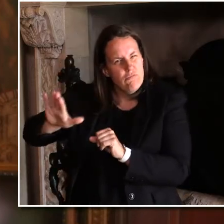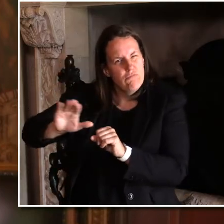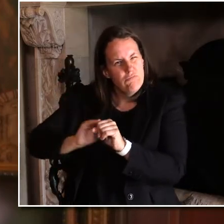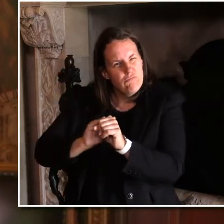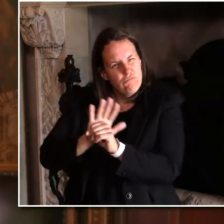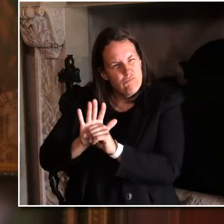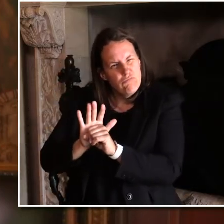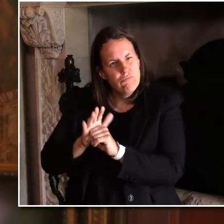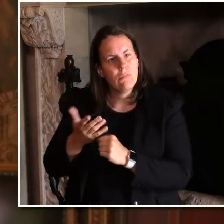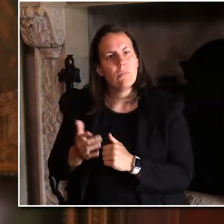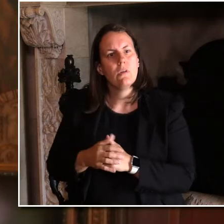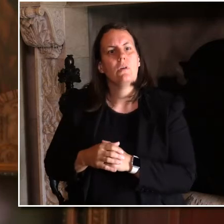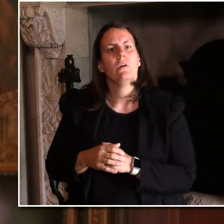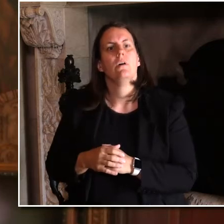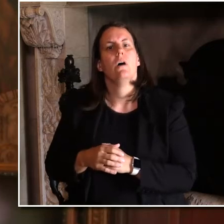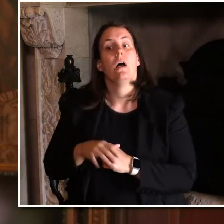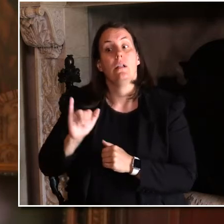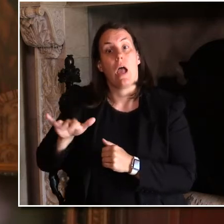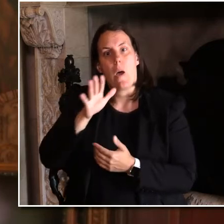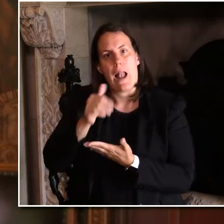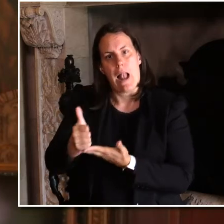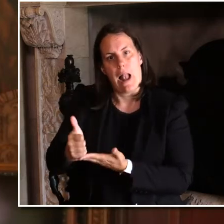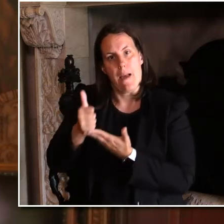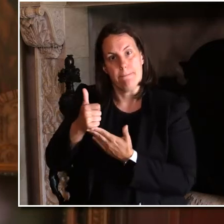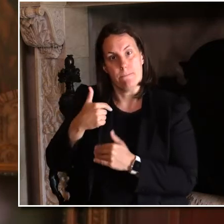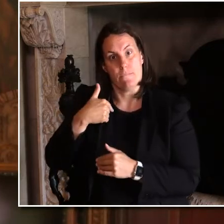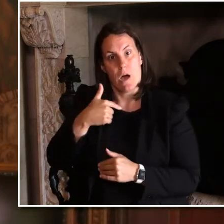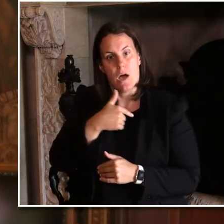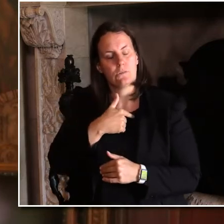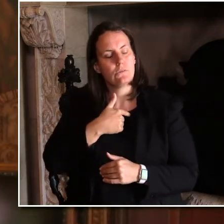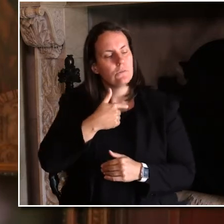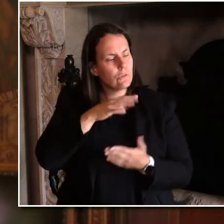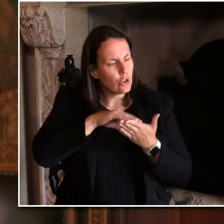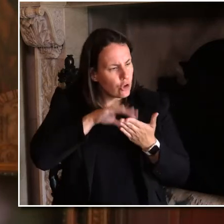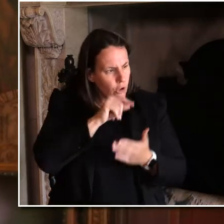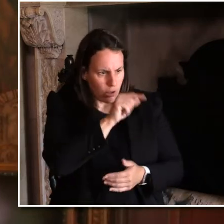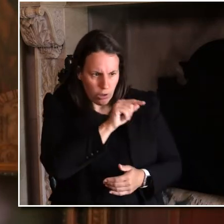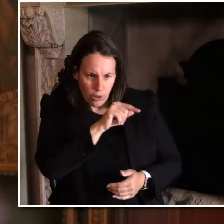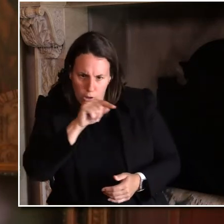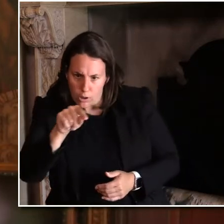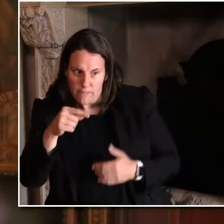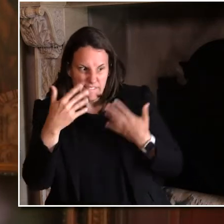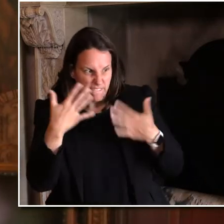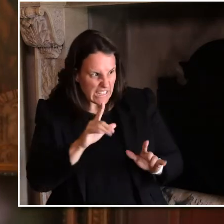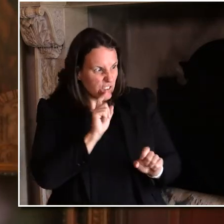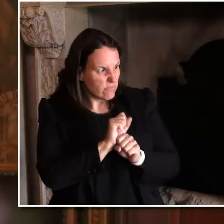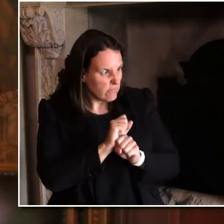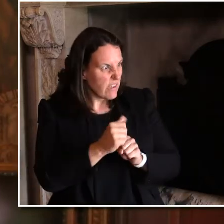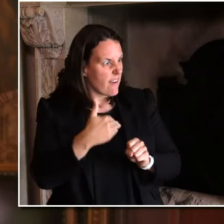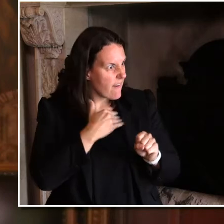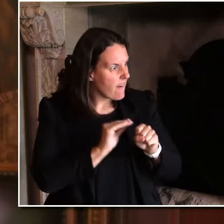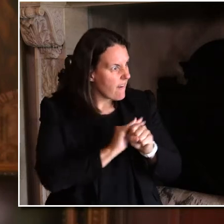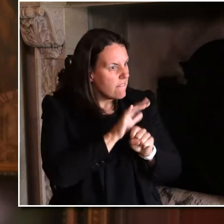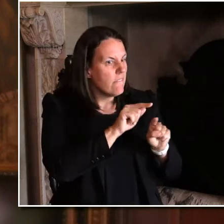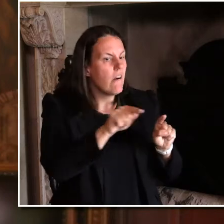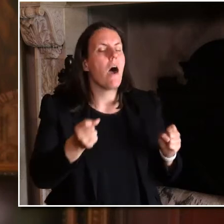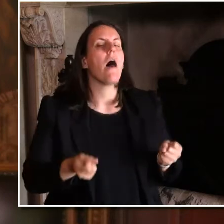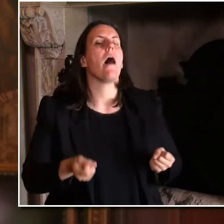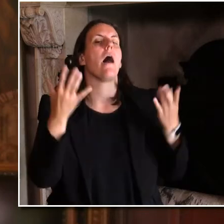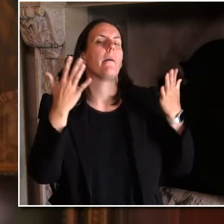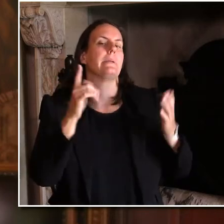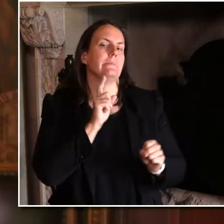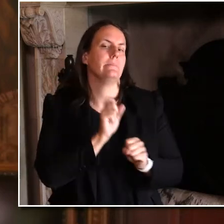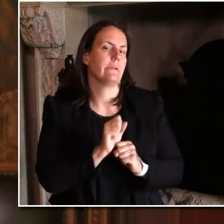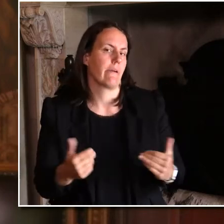of people who have been reached or infected over time. So by looking at antibody tests conducted in